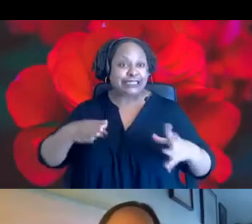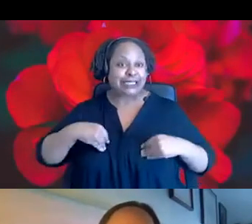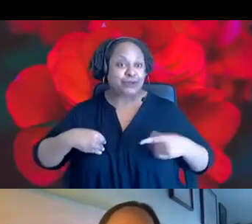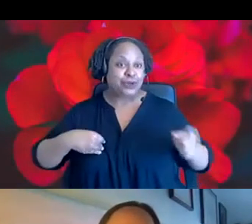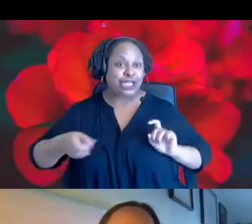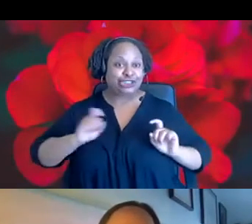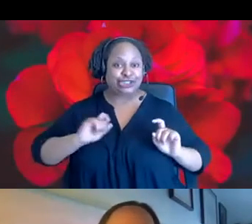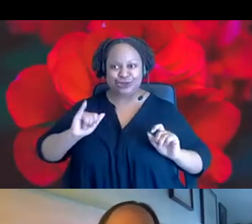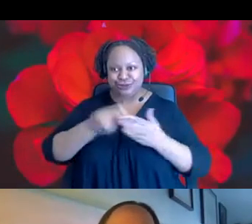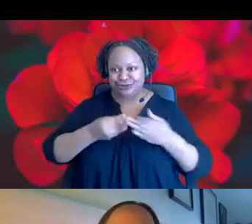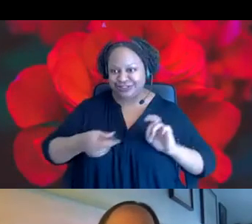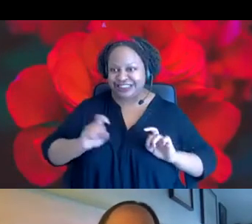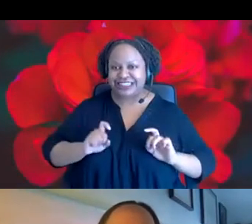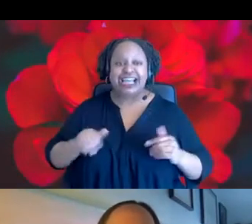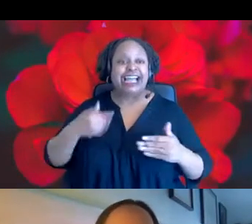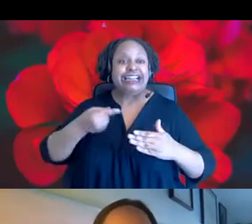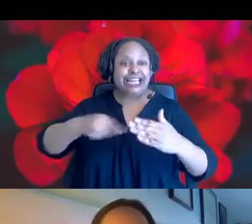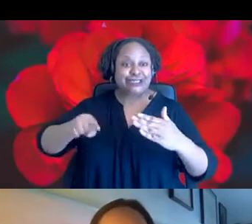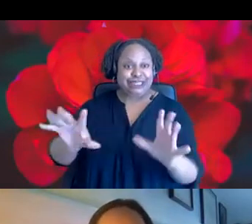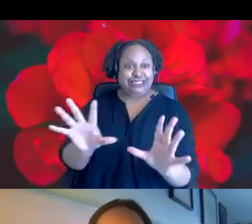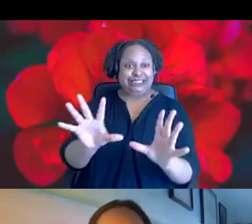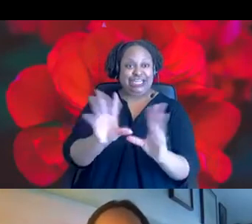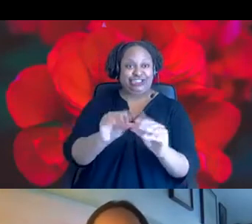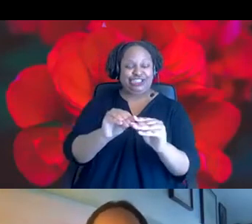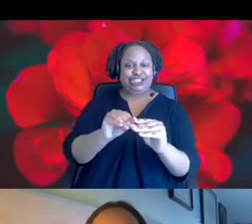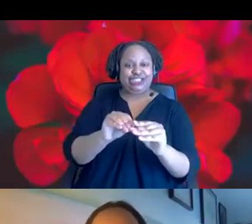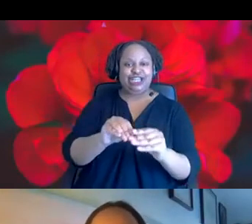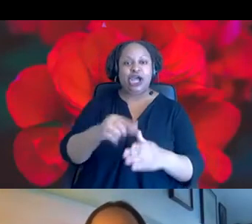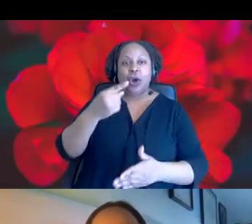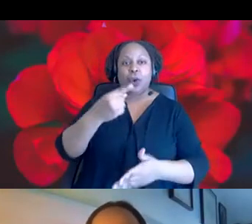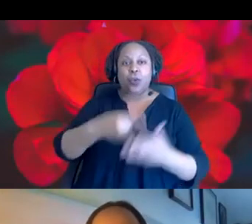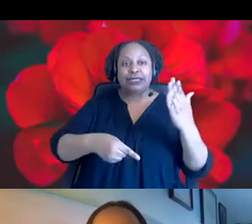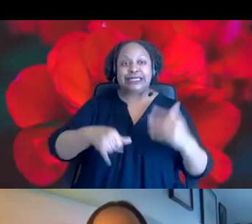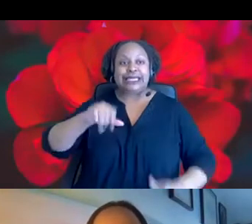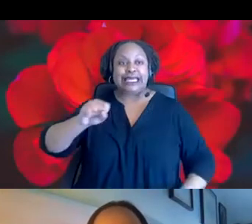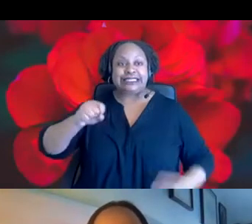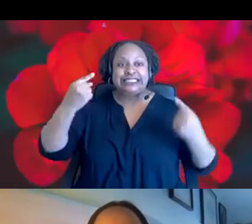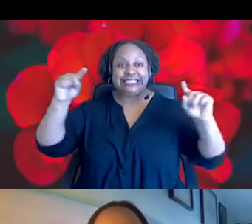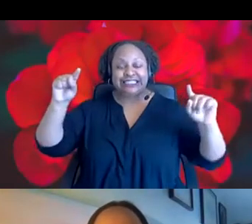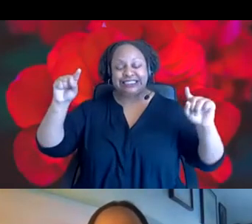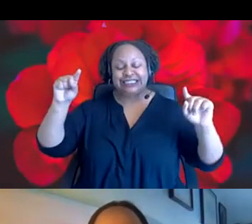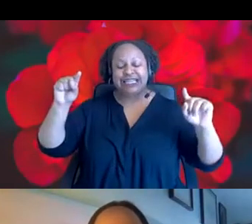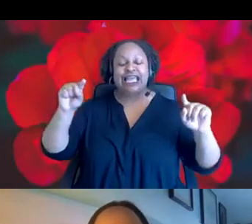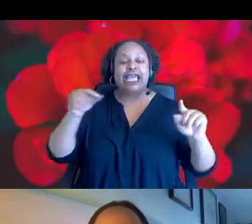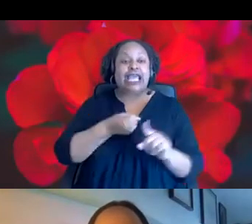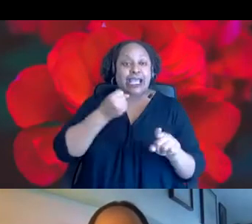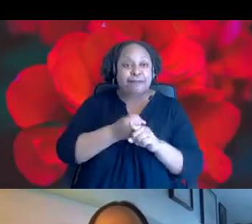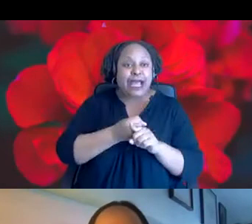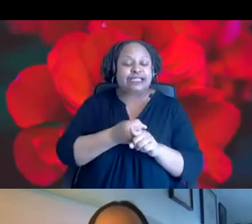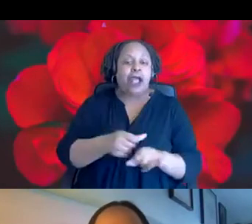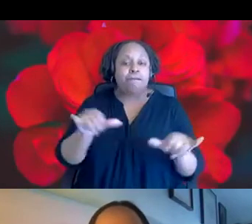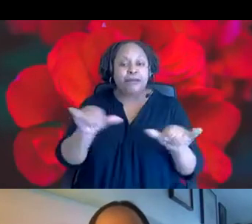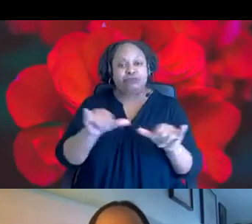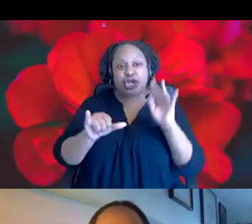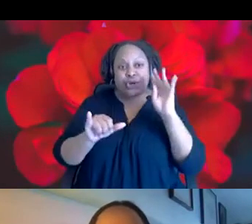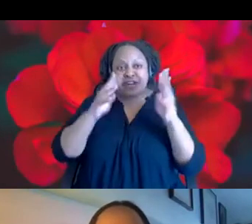donation. Next week's session is What is Success? Impact Measurements and Creative Practice, moderated by the